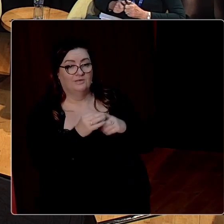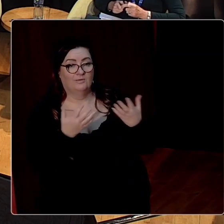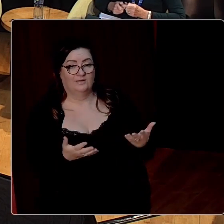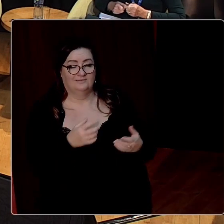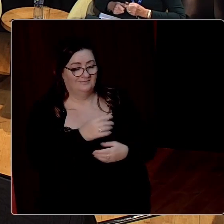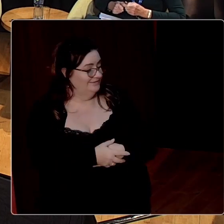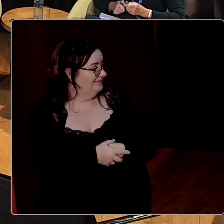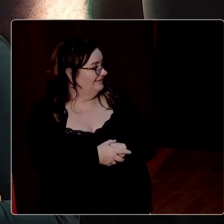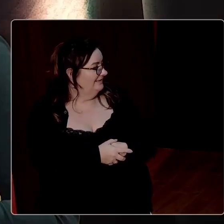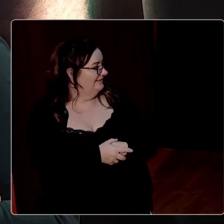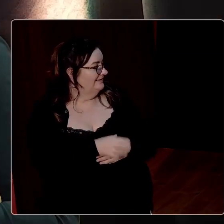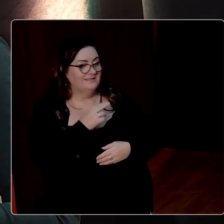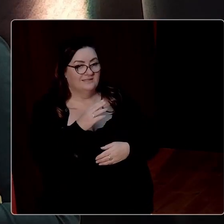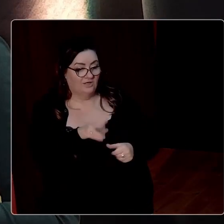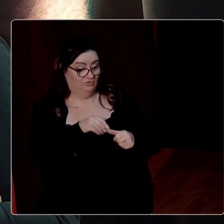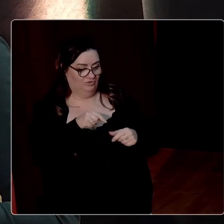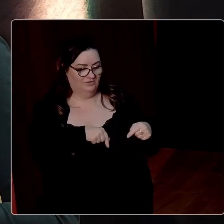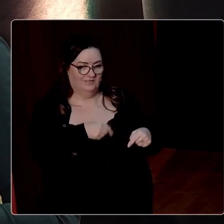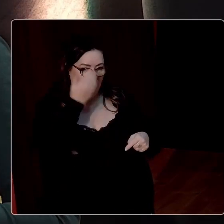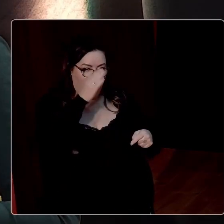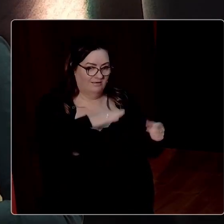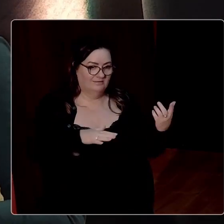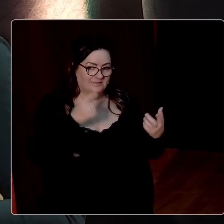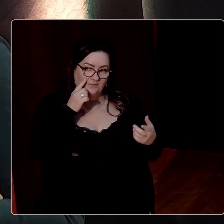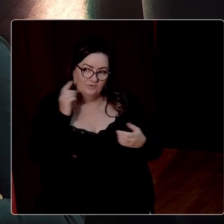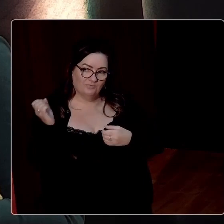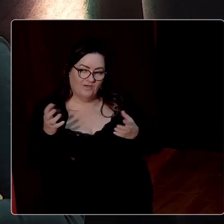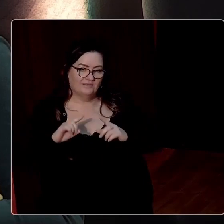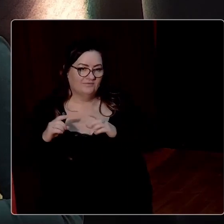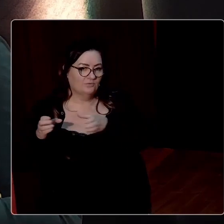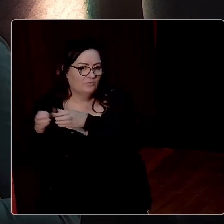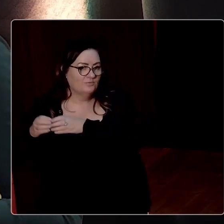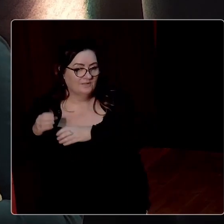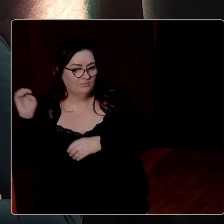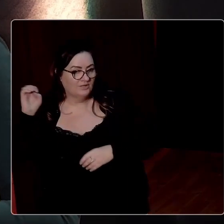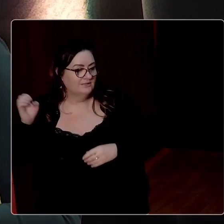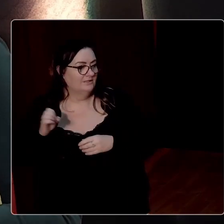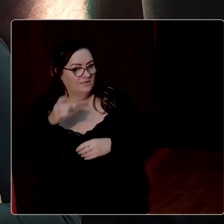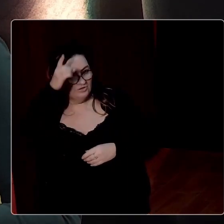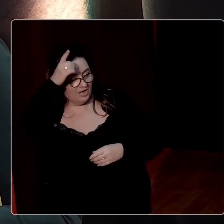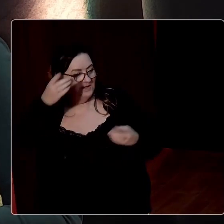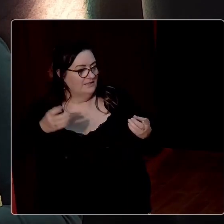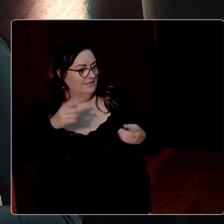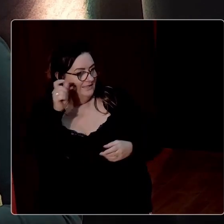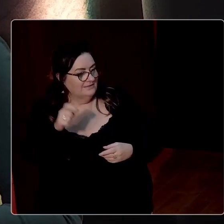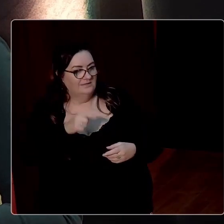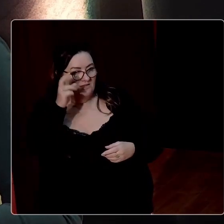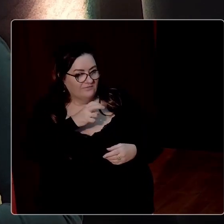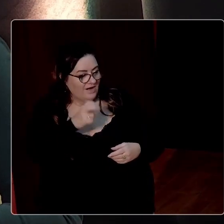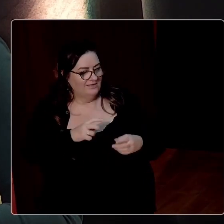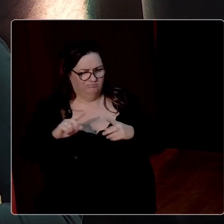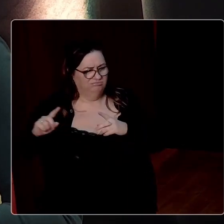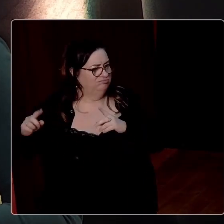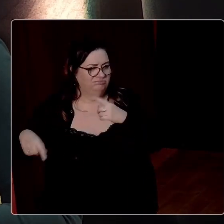make, however, is that this is not unique to Ireland. If you look at who's providing for all kinds of groups in need in Britain, in Germany, Italy,